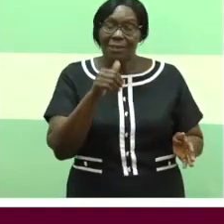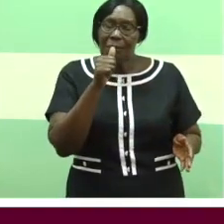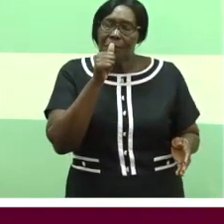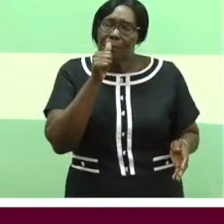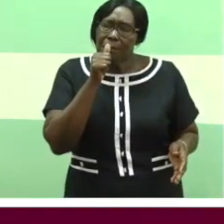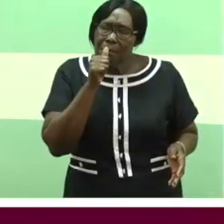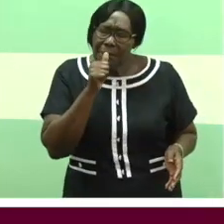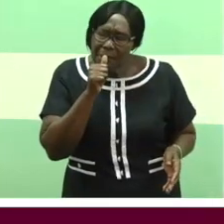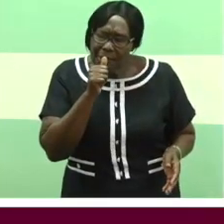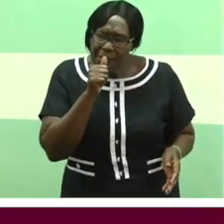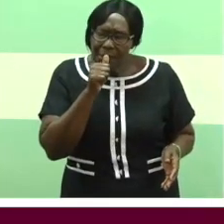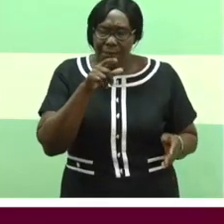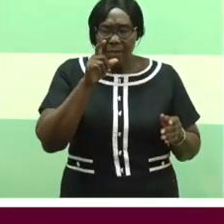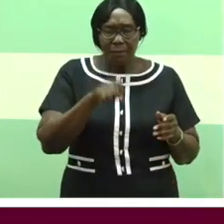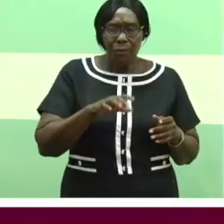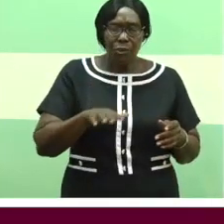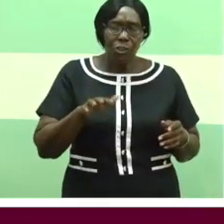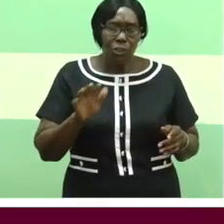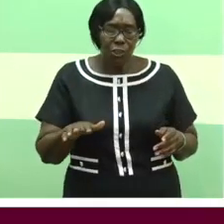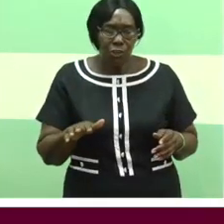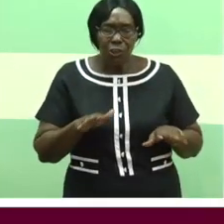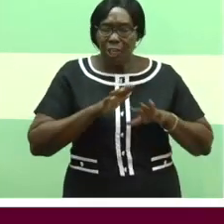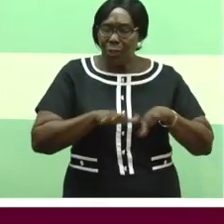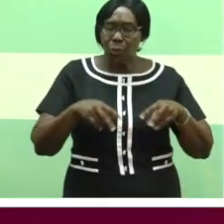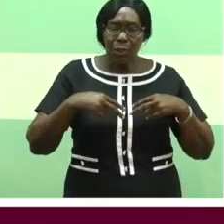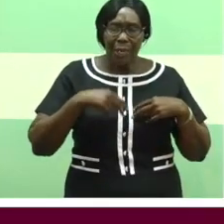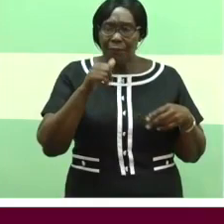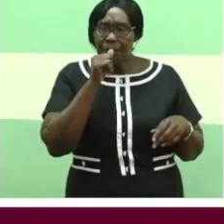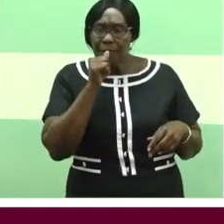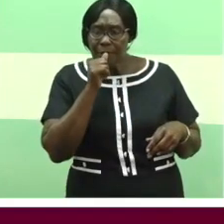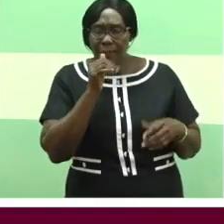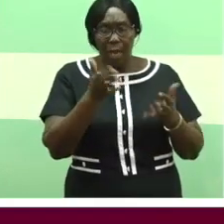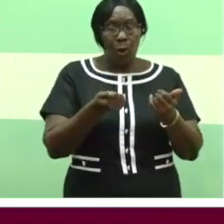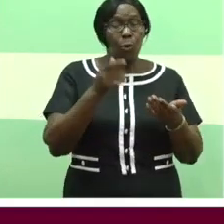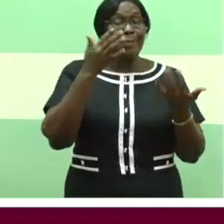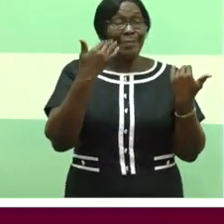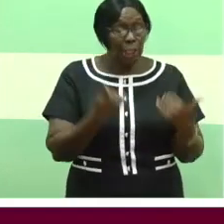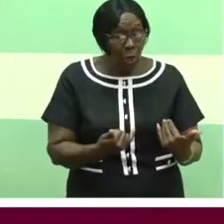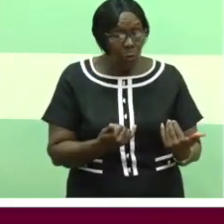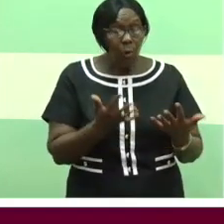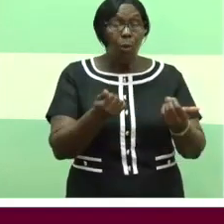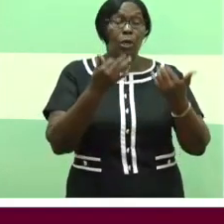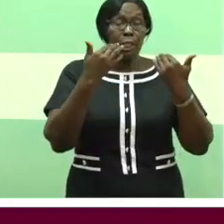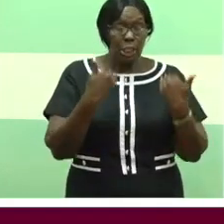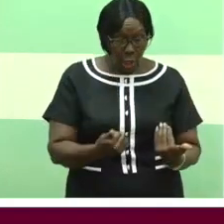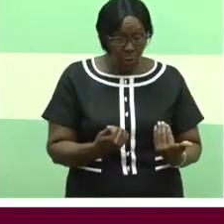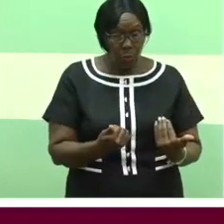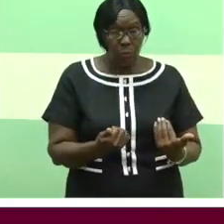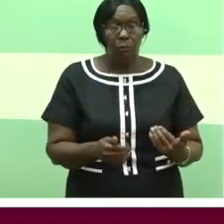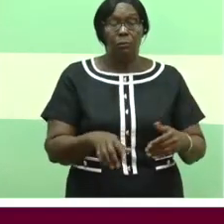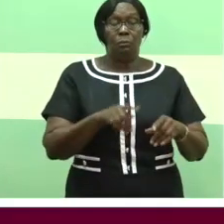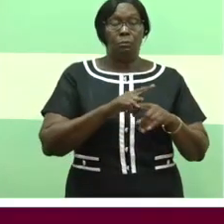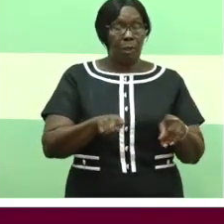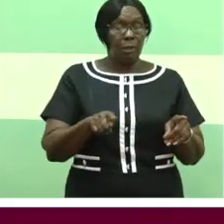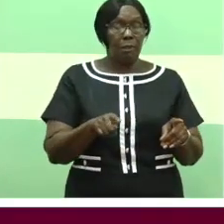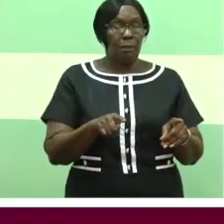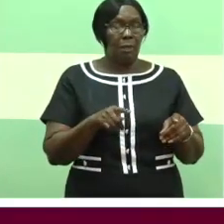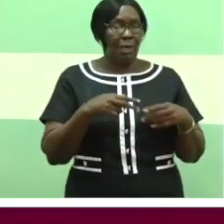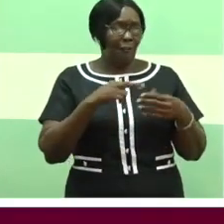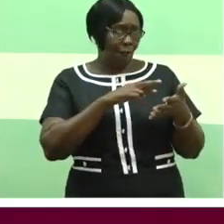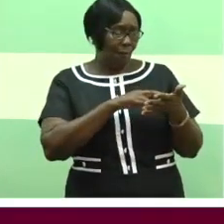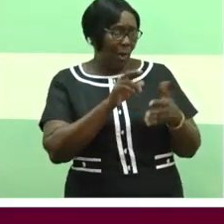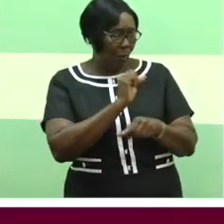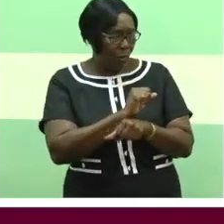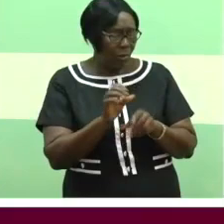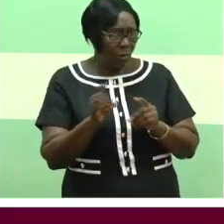that most children, they want something and they want it now. So yes, they know I have my work to do, but I don't really want to do it now.